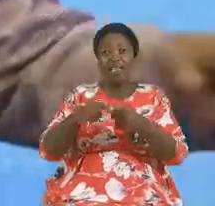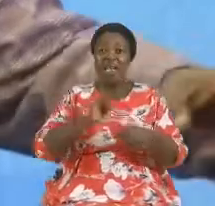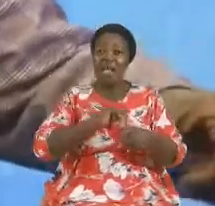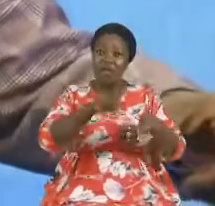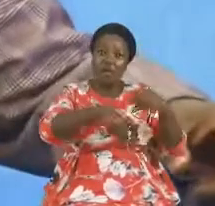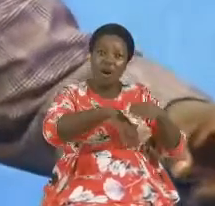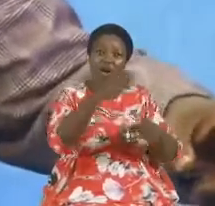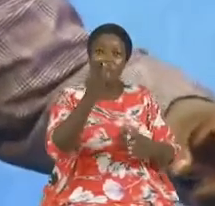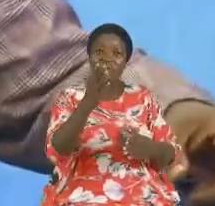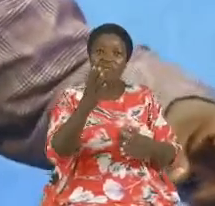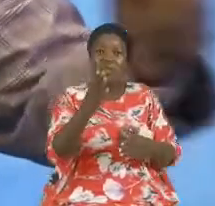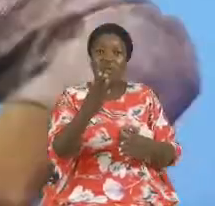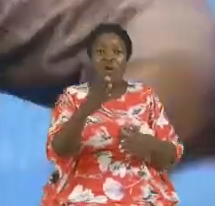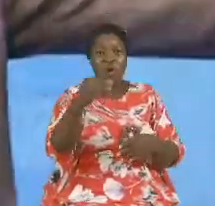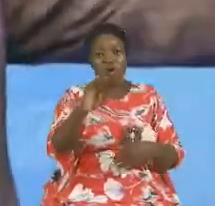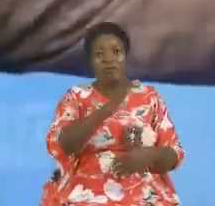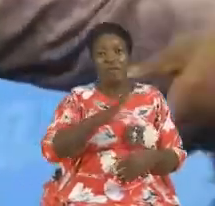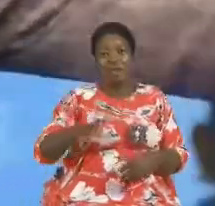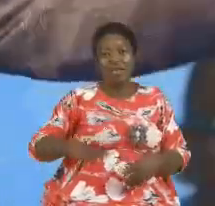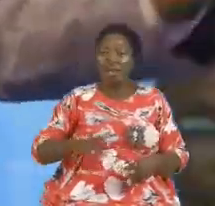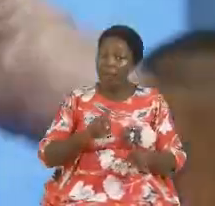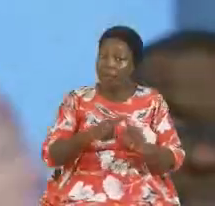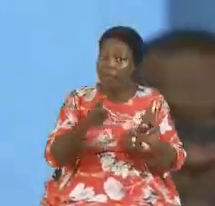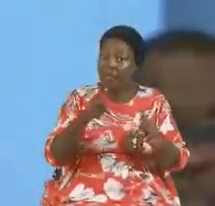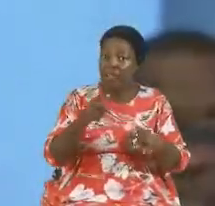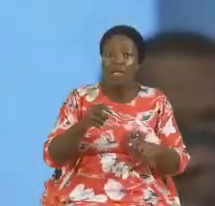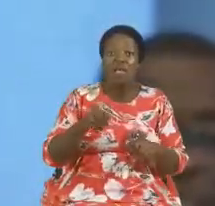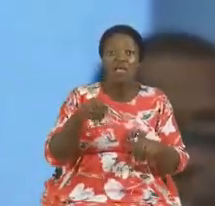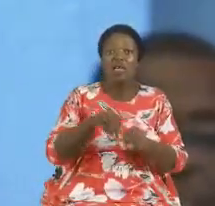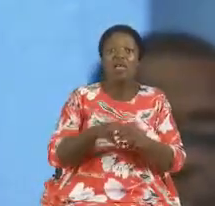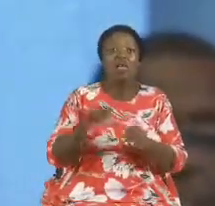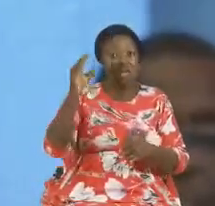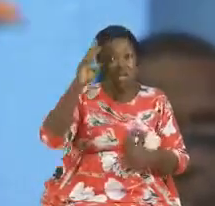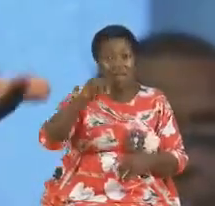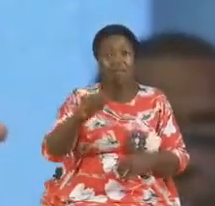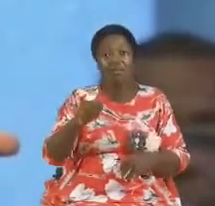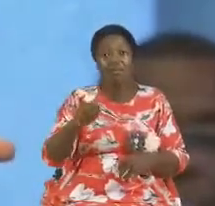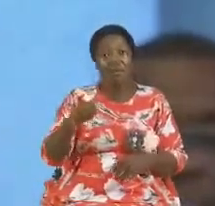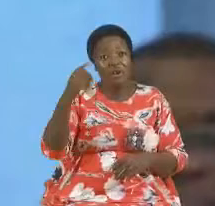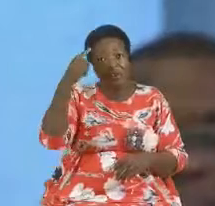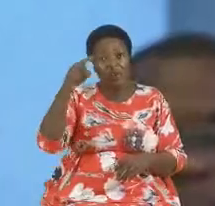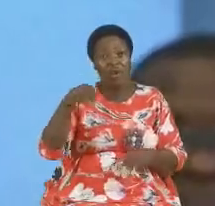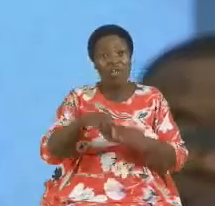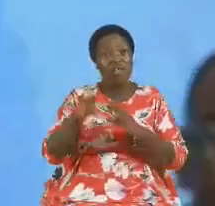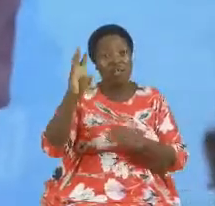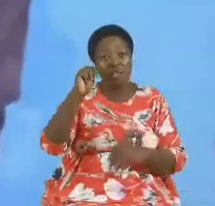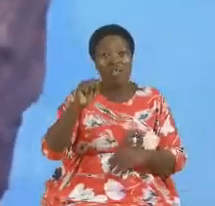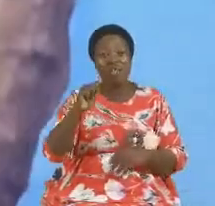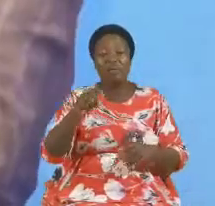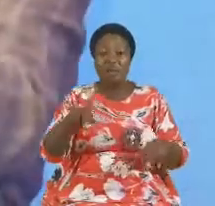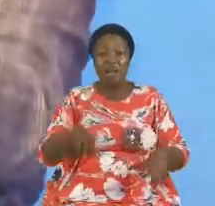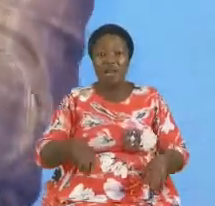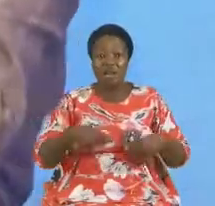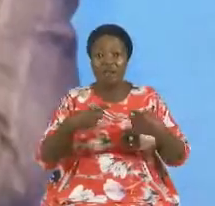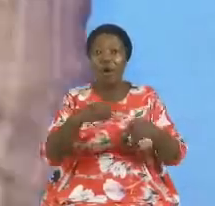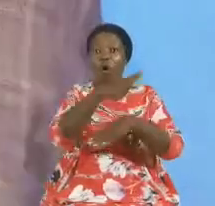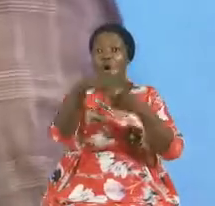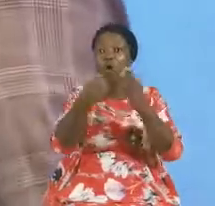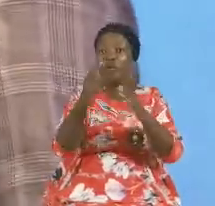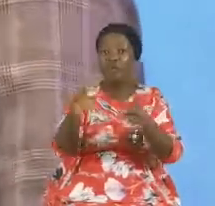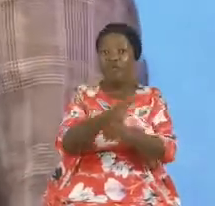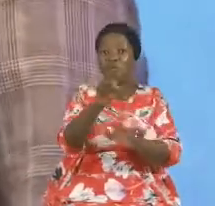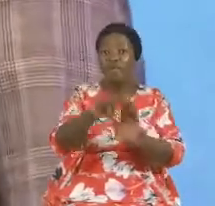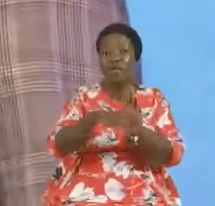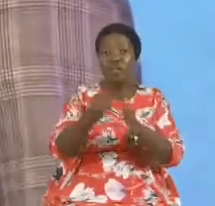to open in my heart, and then I go out of Christ, but in him, for in